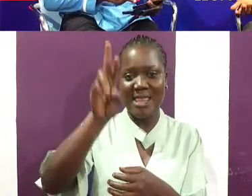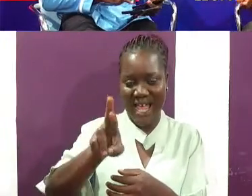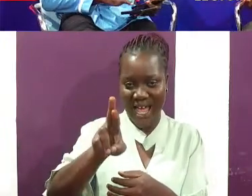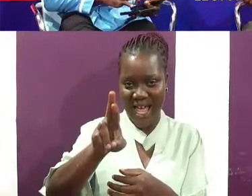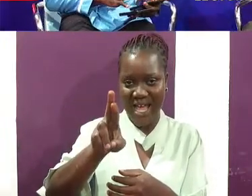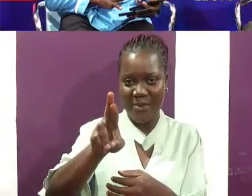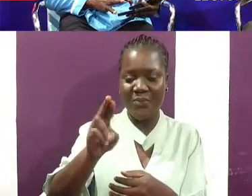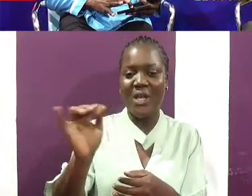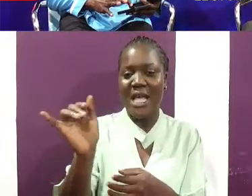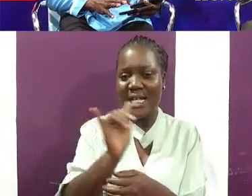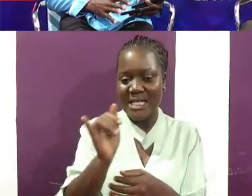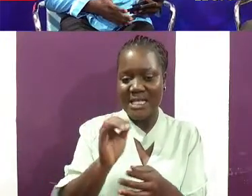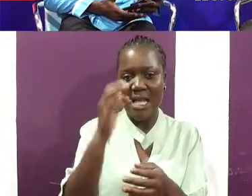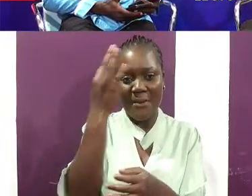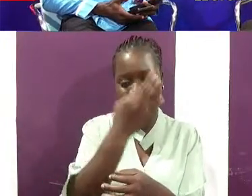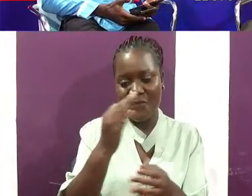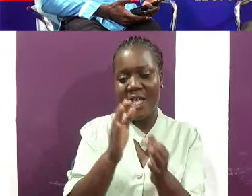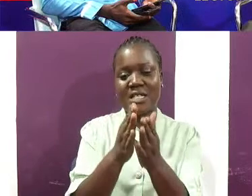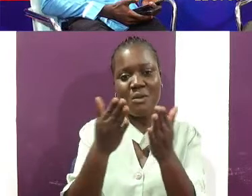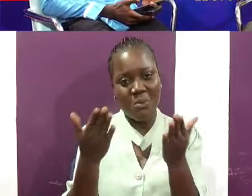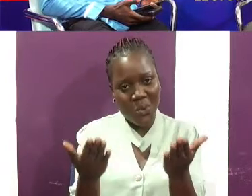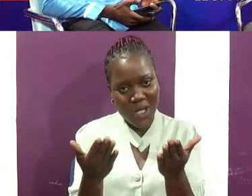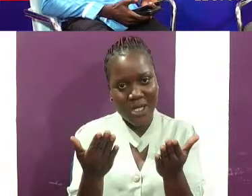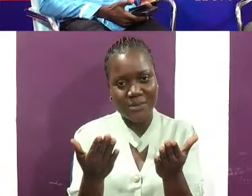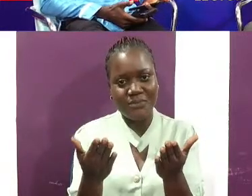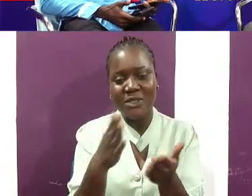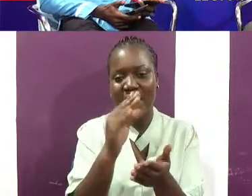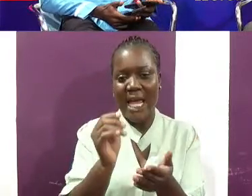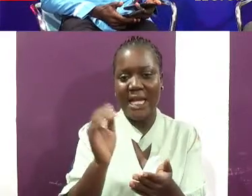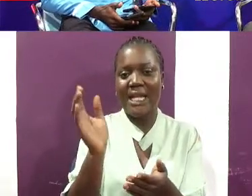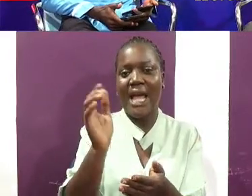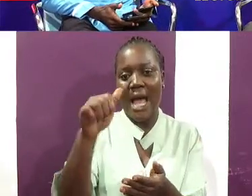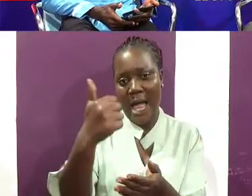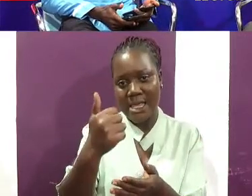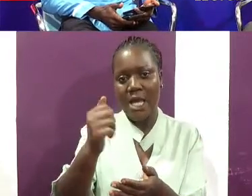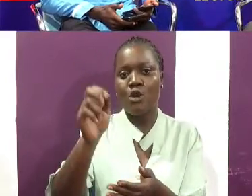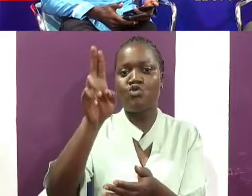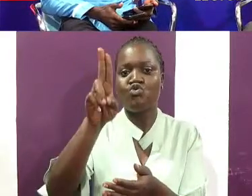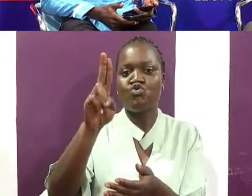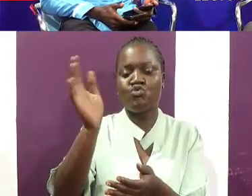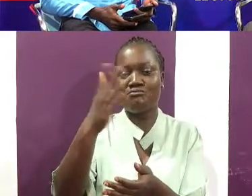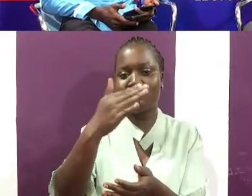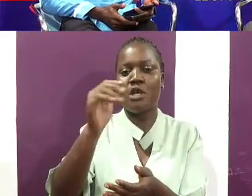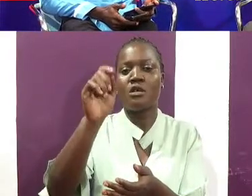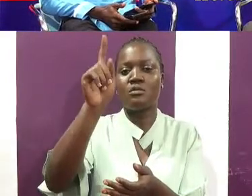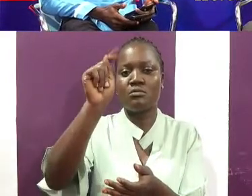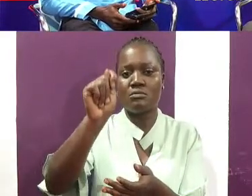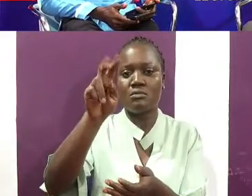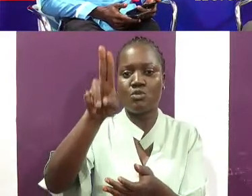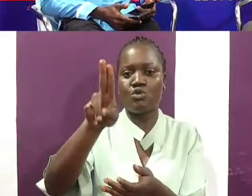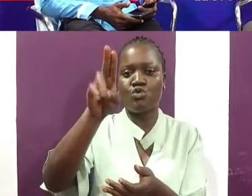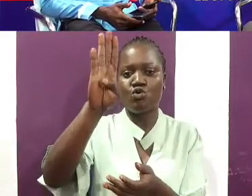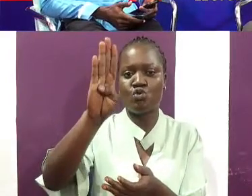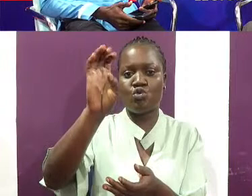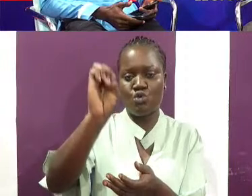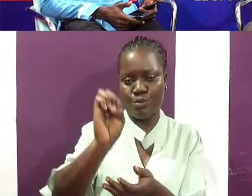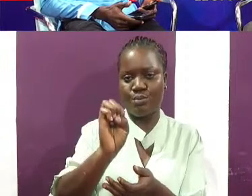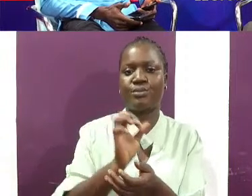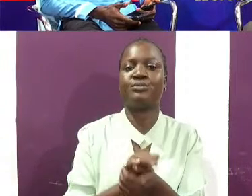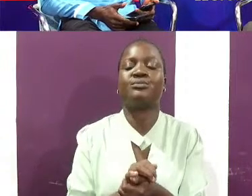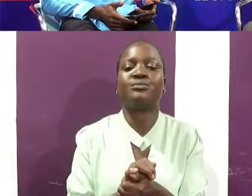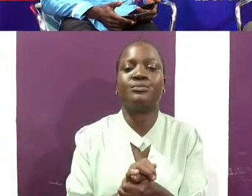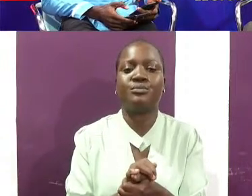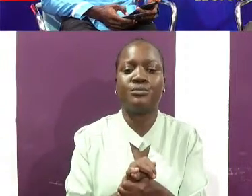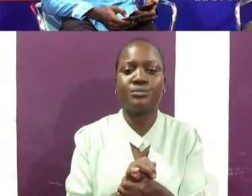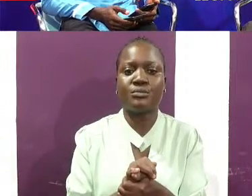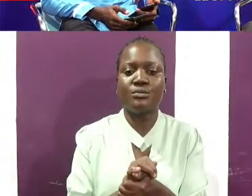anya yes na information center so mame fan to dwa say hwehwe power center me pese me yimu na